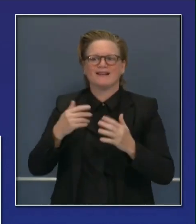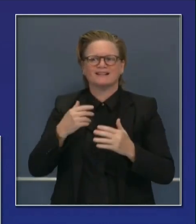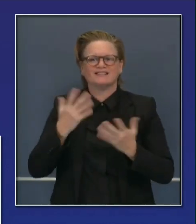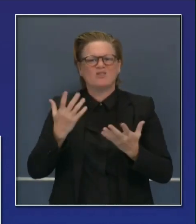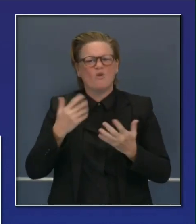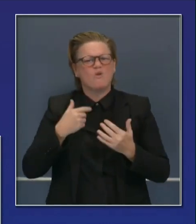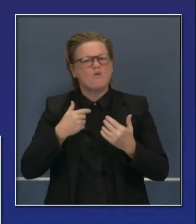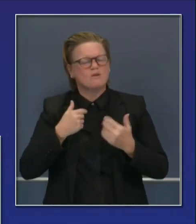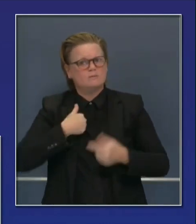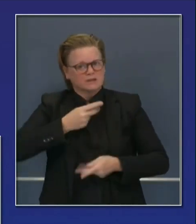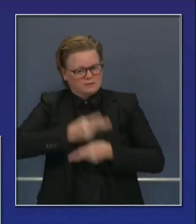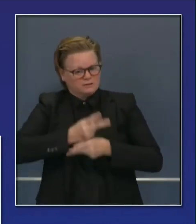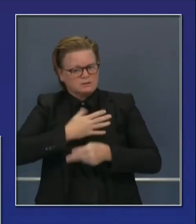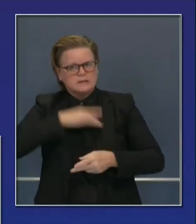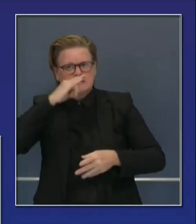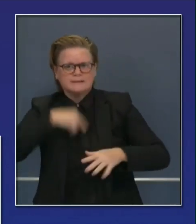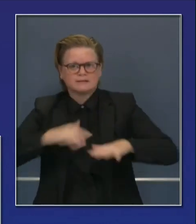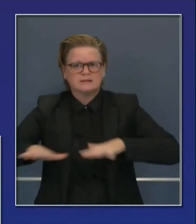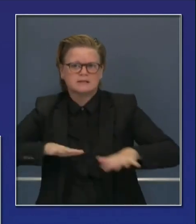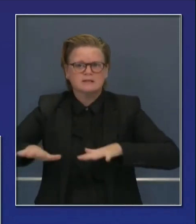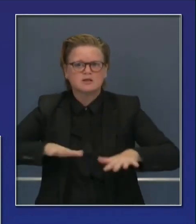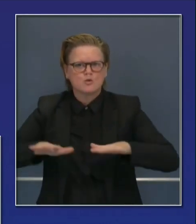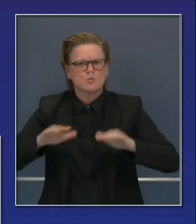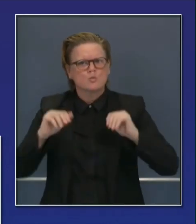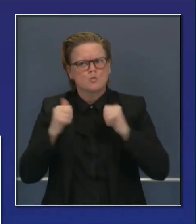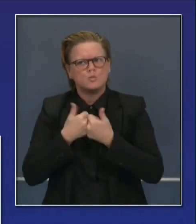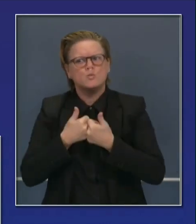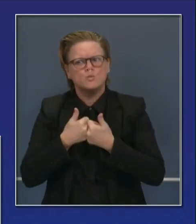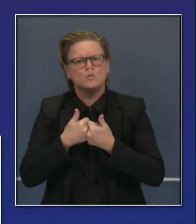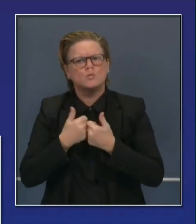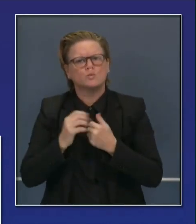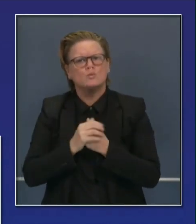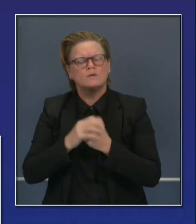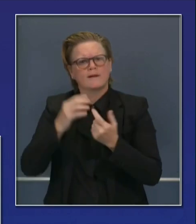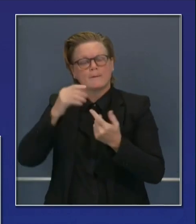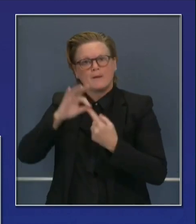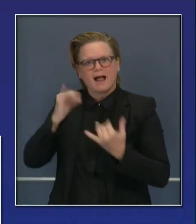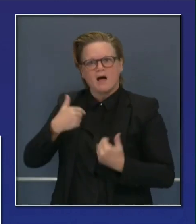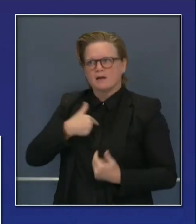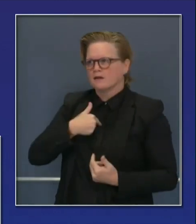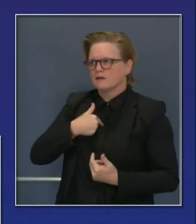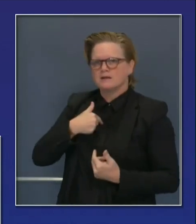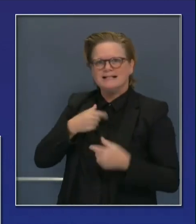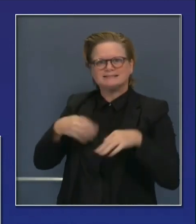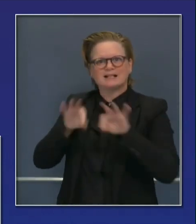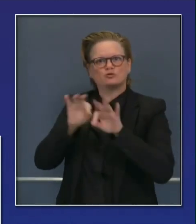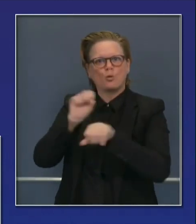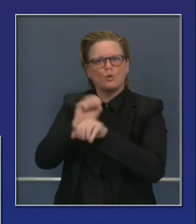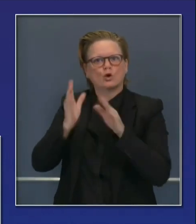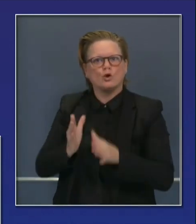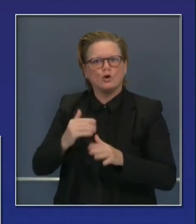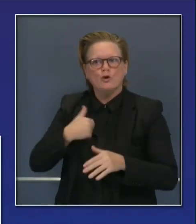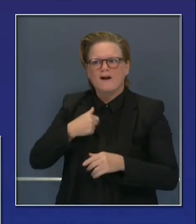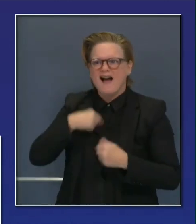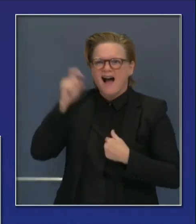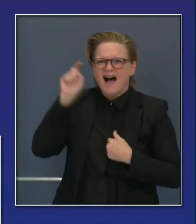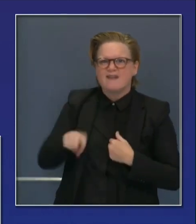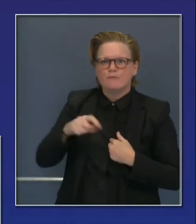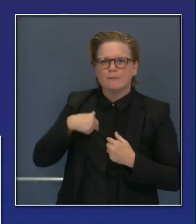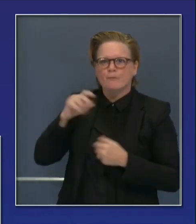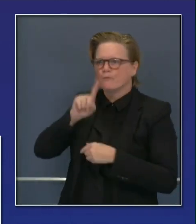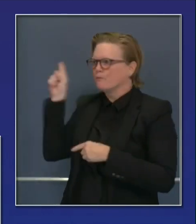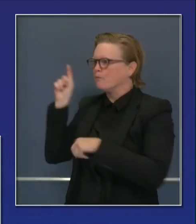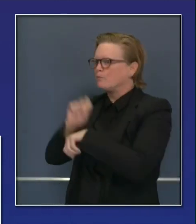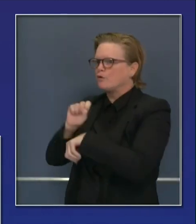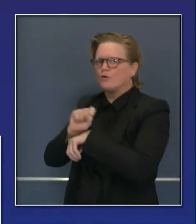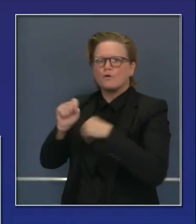challenging for families, particularly for workers, essential workers that have to go to work and yet still have their kids at home that they also